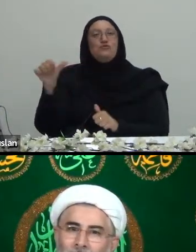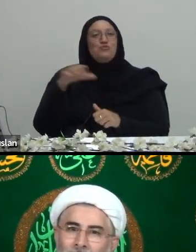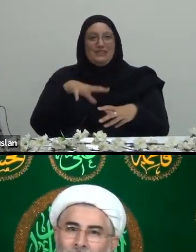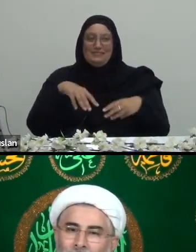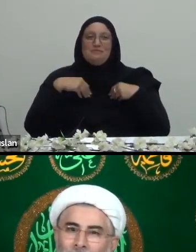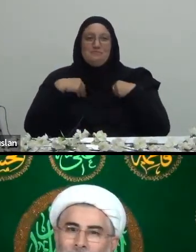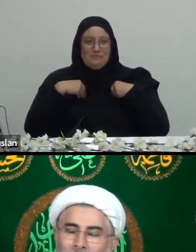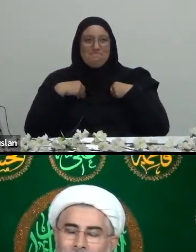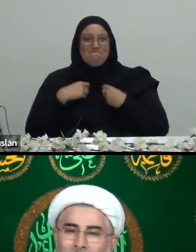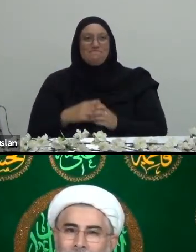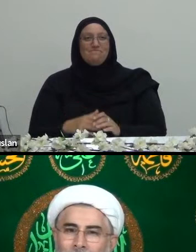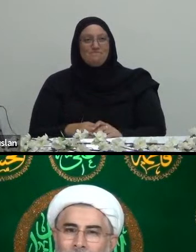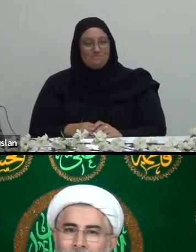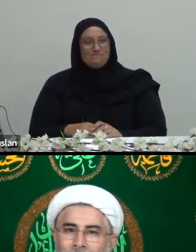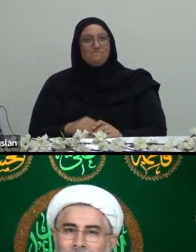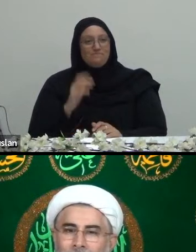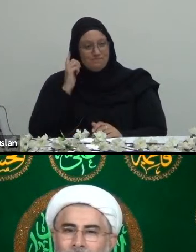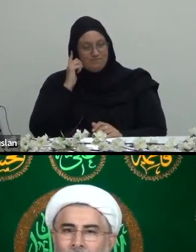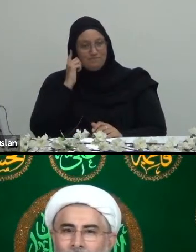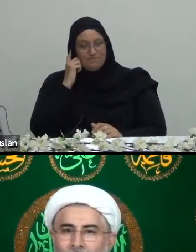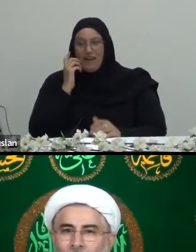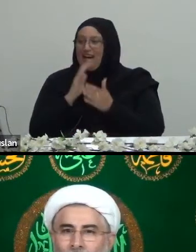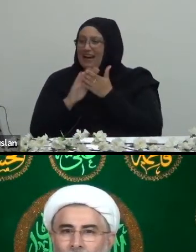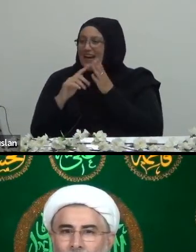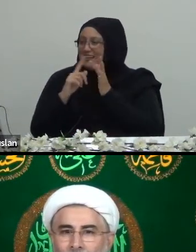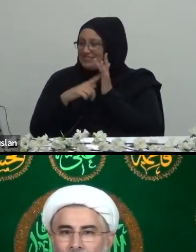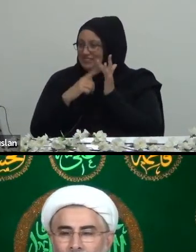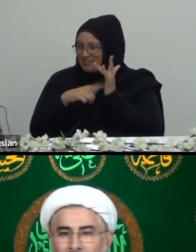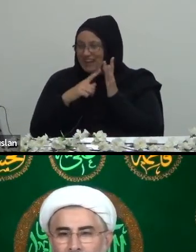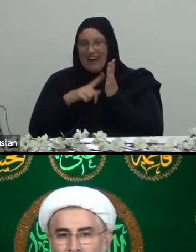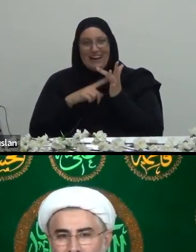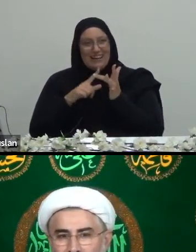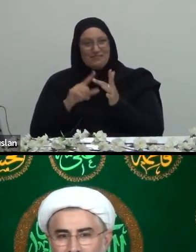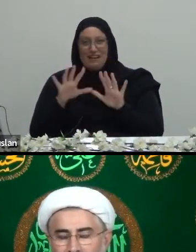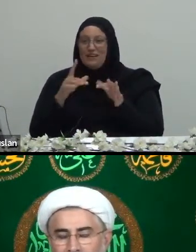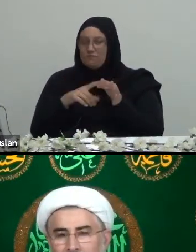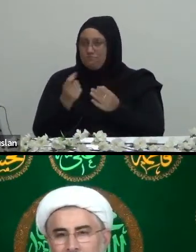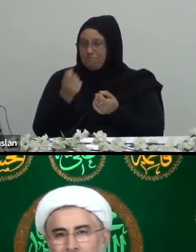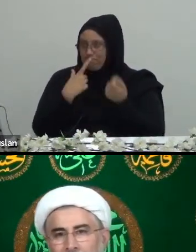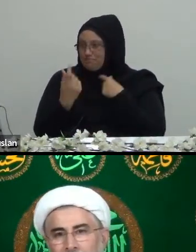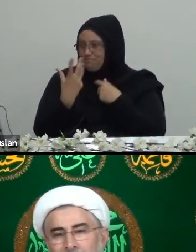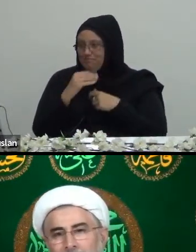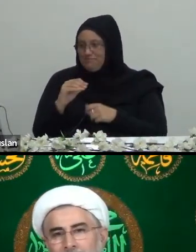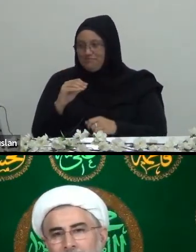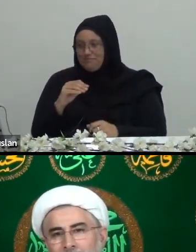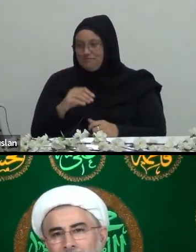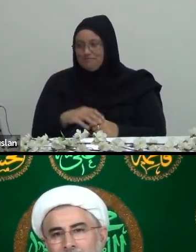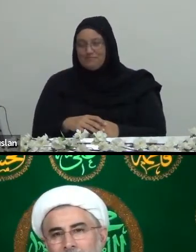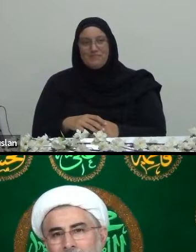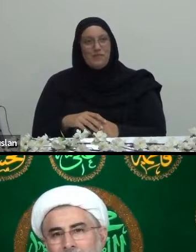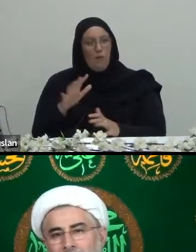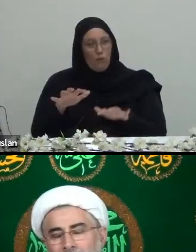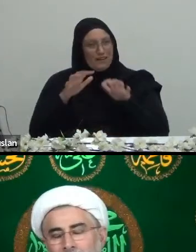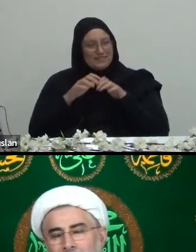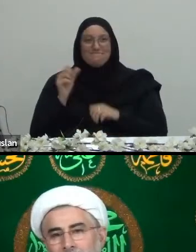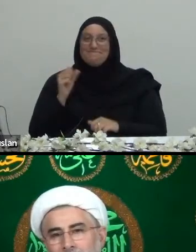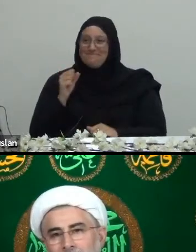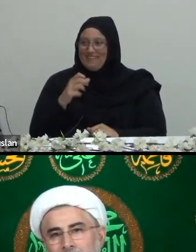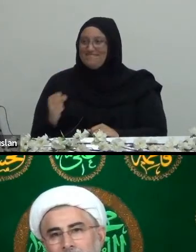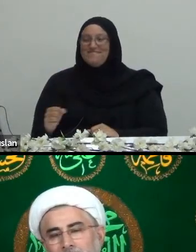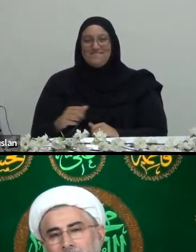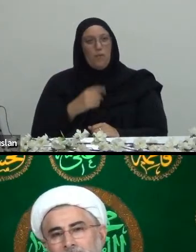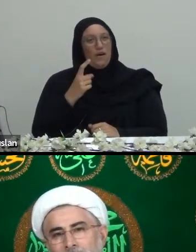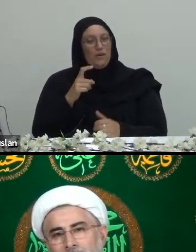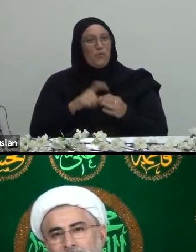Absolutely. Thank you very much, Sheikhna. Haj Ali, is there any questions which are coming in from the audience? We have actually. We have a